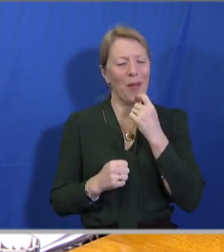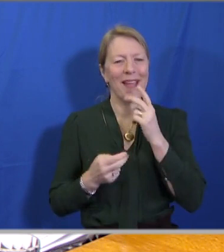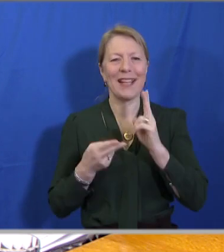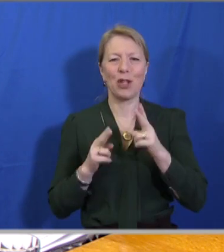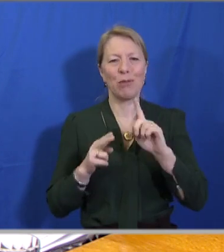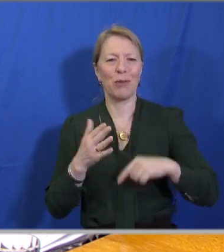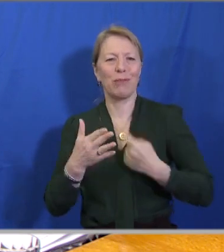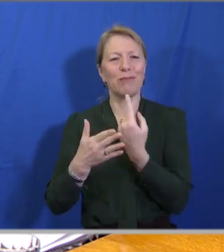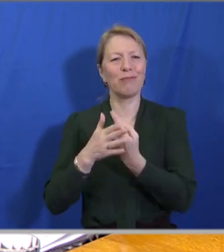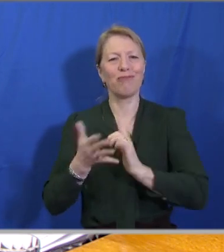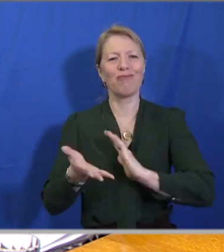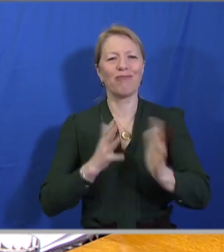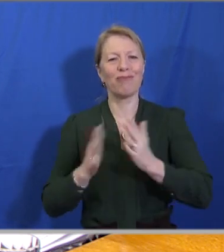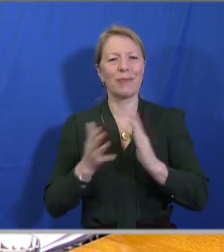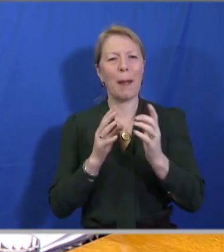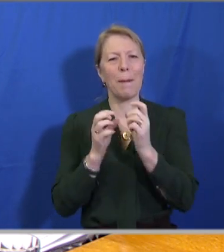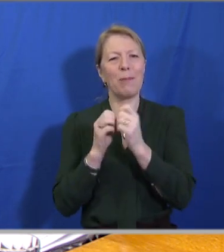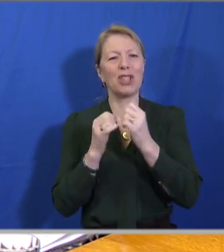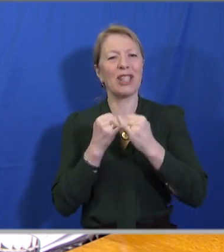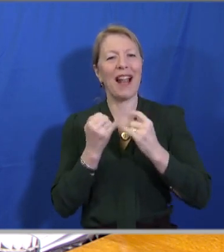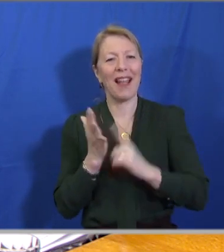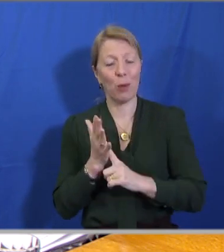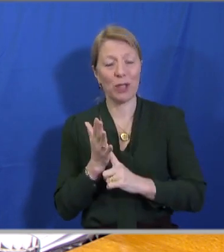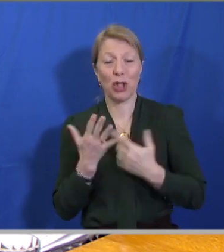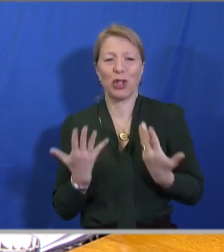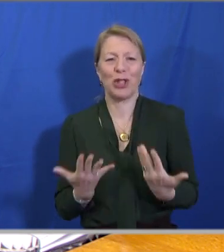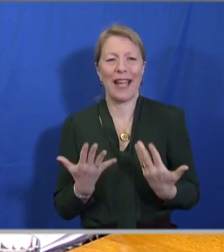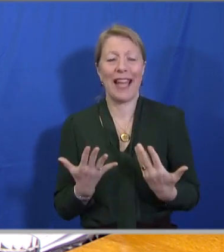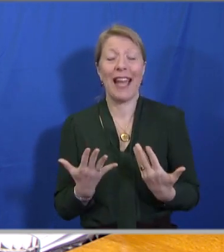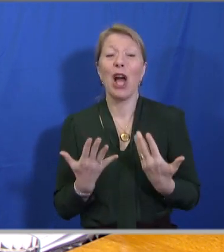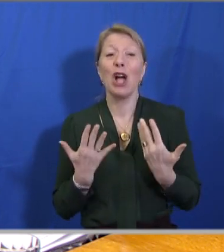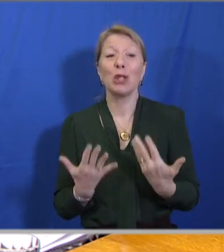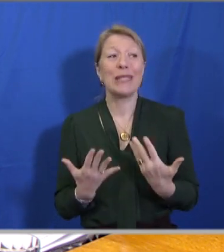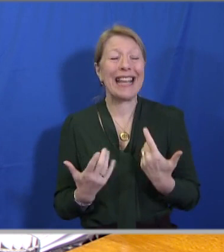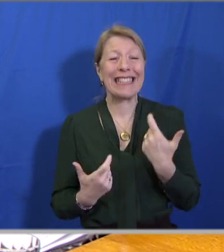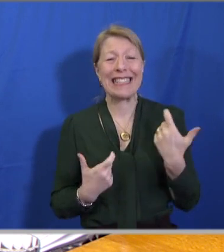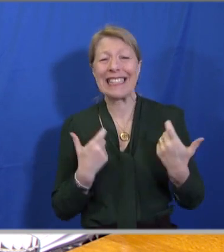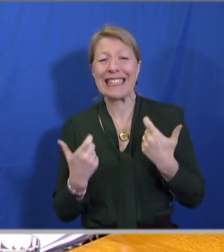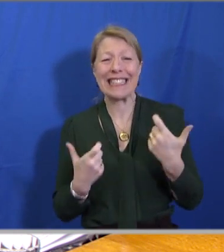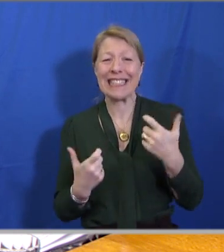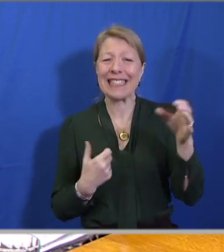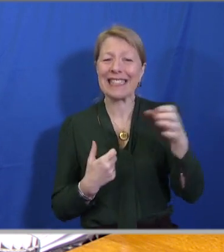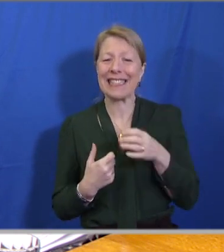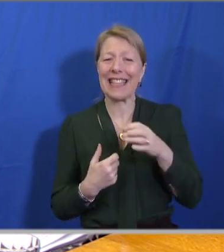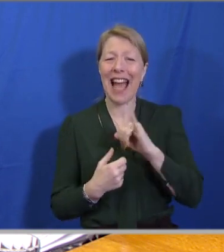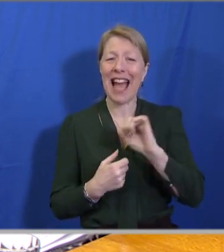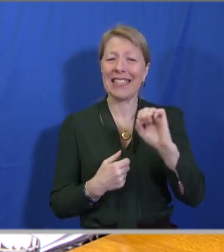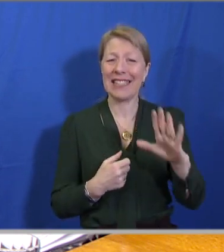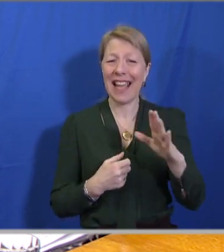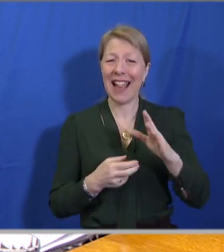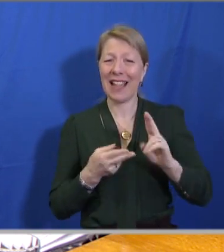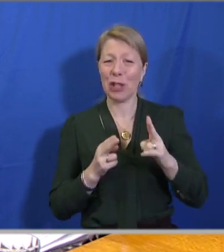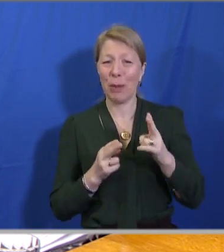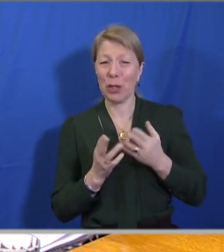Sign Language signers. Unfortunately, we weren't able today to get availability to have Irish Sign Language possible during the